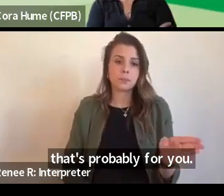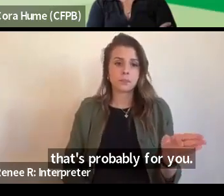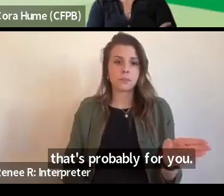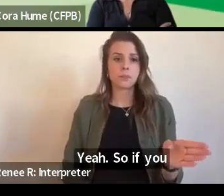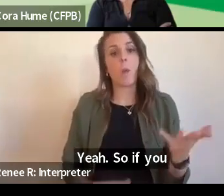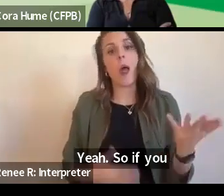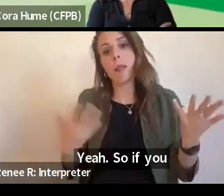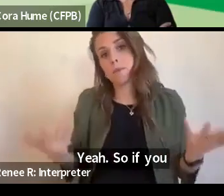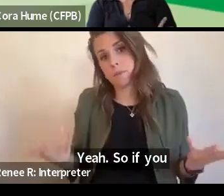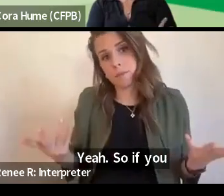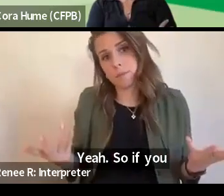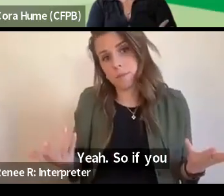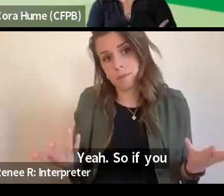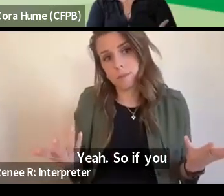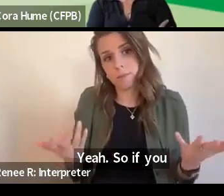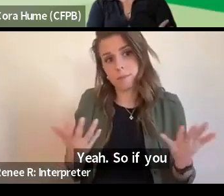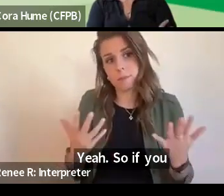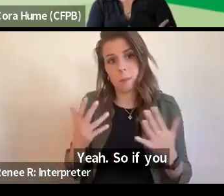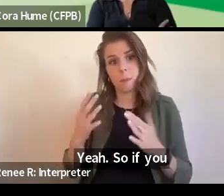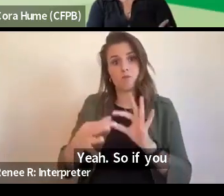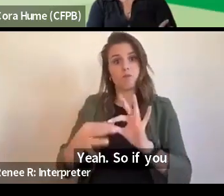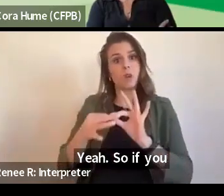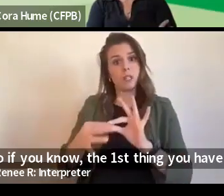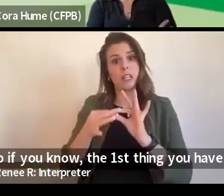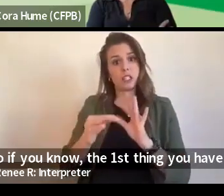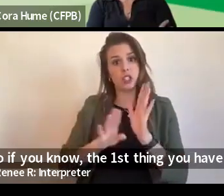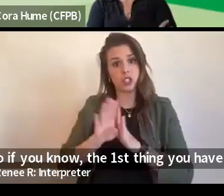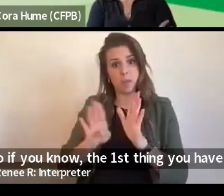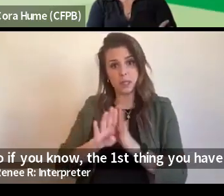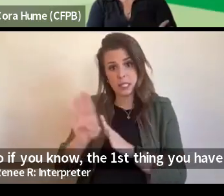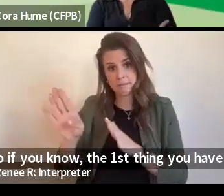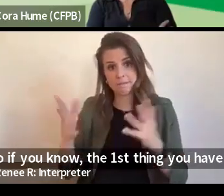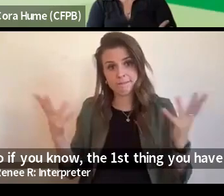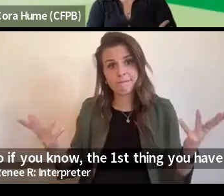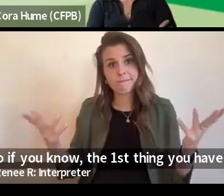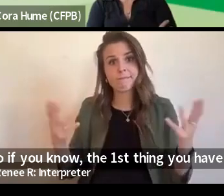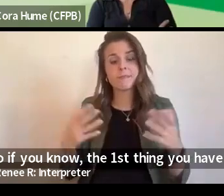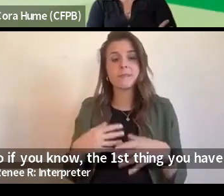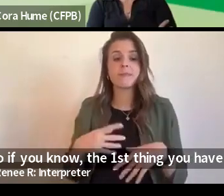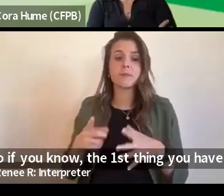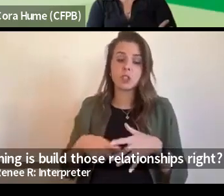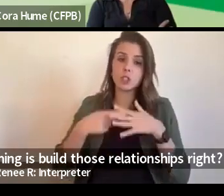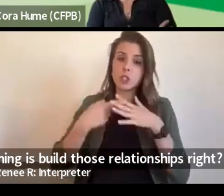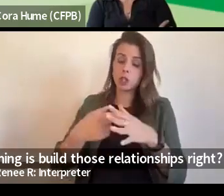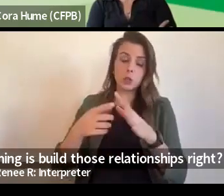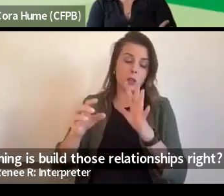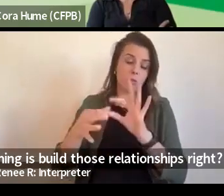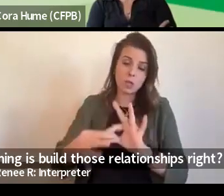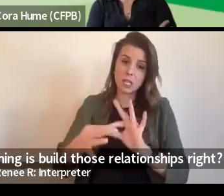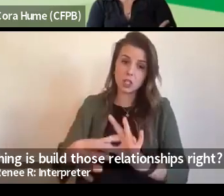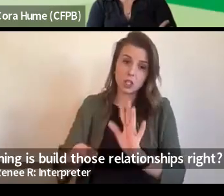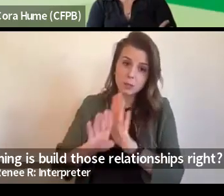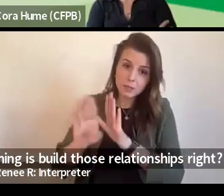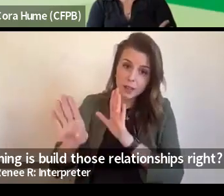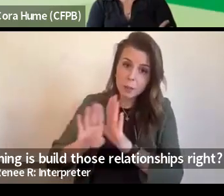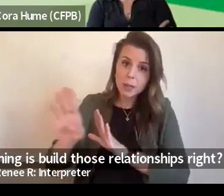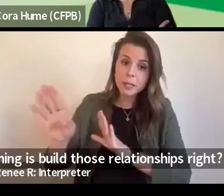with anything is build those relationships, right? And so it starts with relationship building,